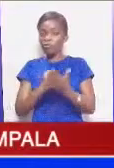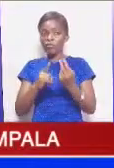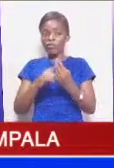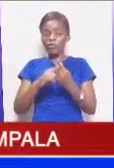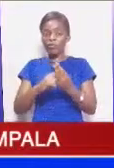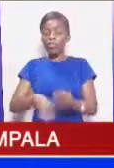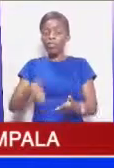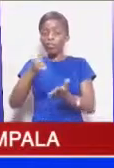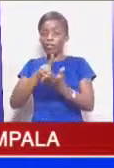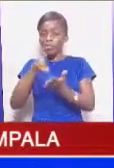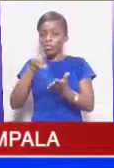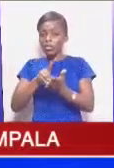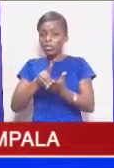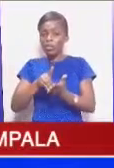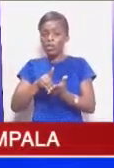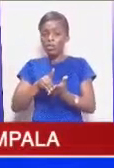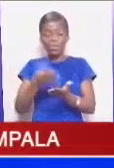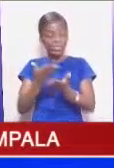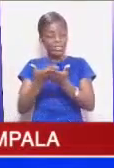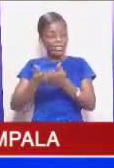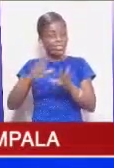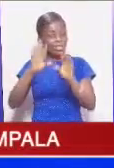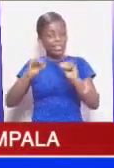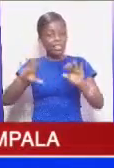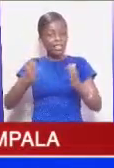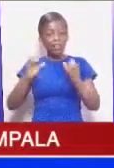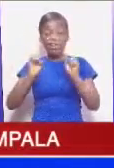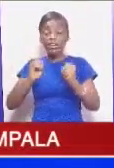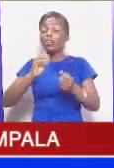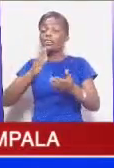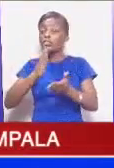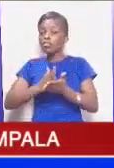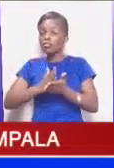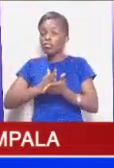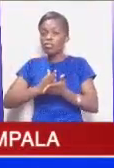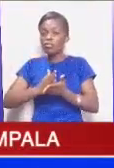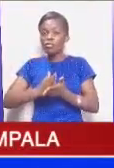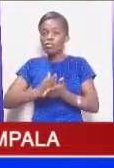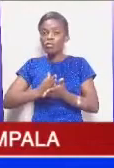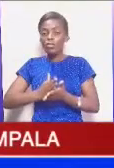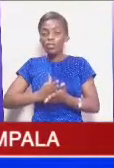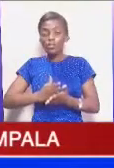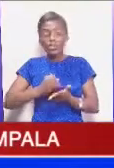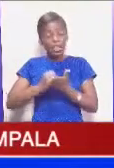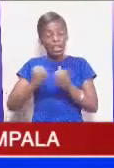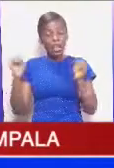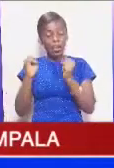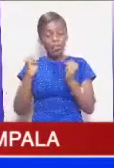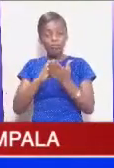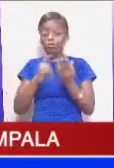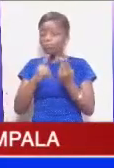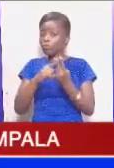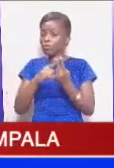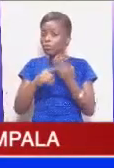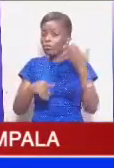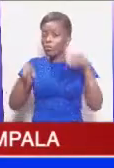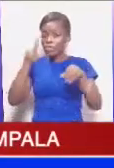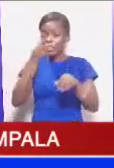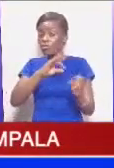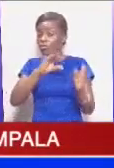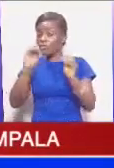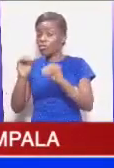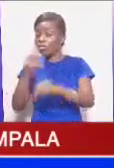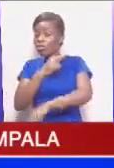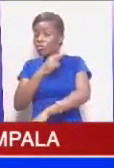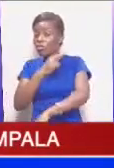bo tusaba baba training engeri gye basobola okuyisamu bulungi abadwadde abalina akawuka nga baze ku ddwaliro